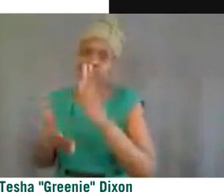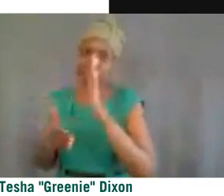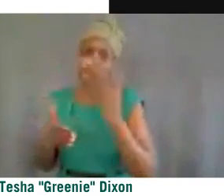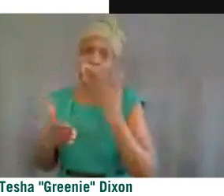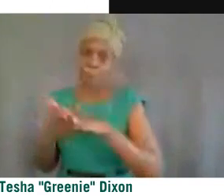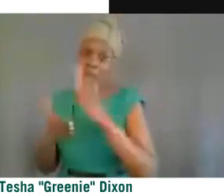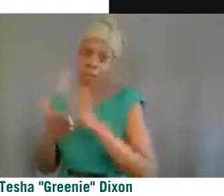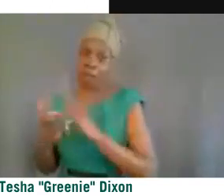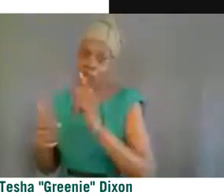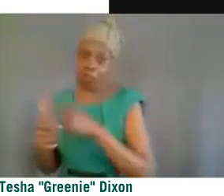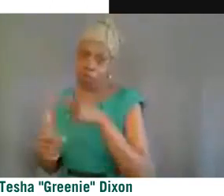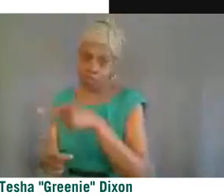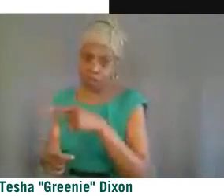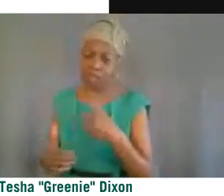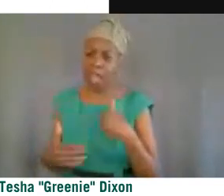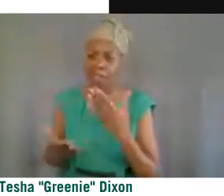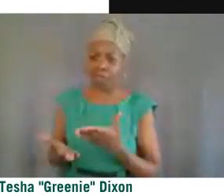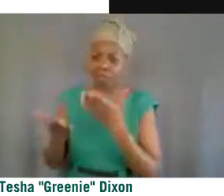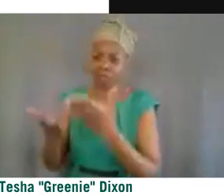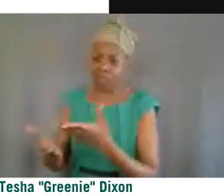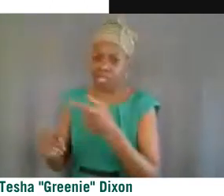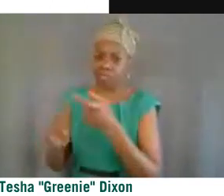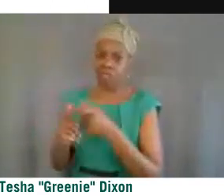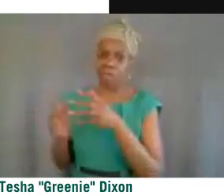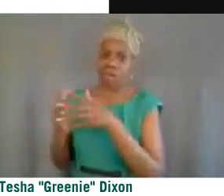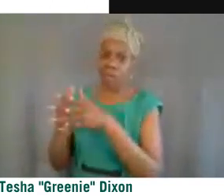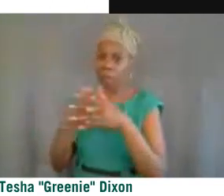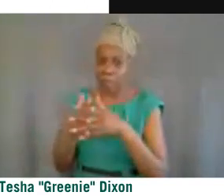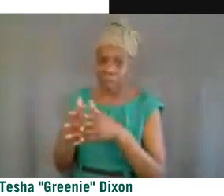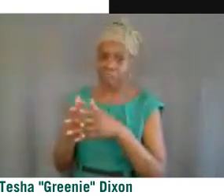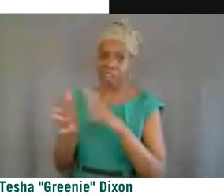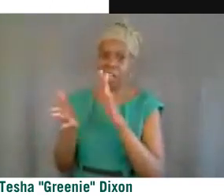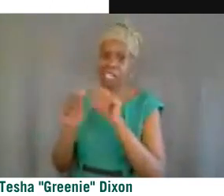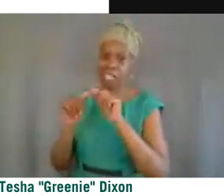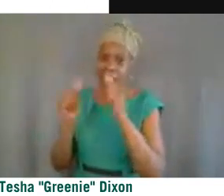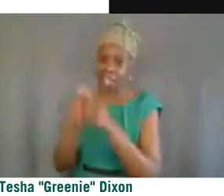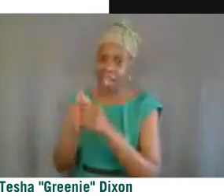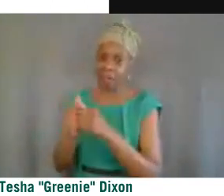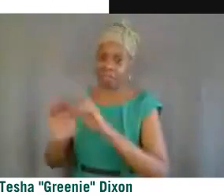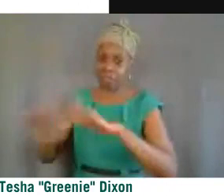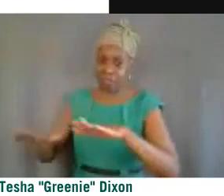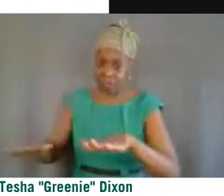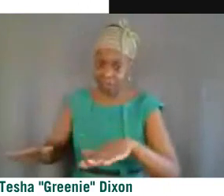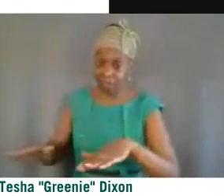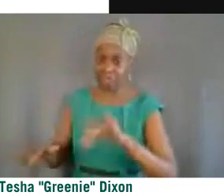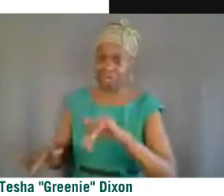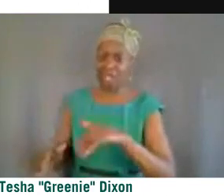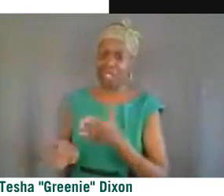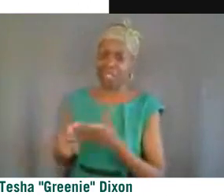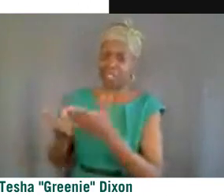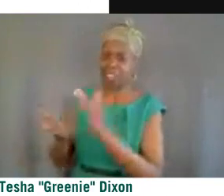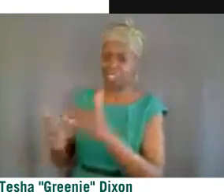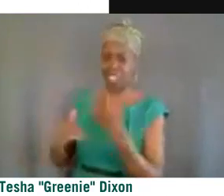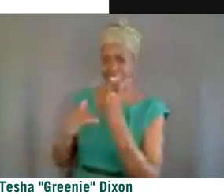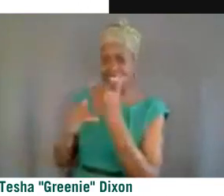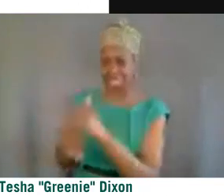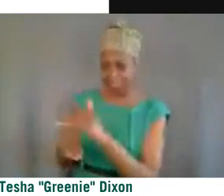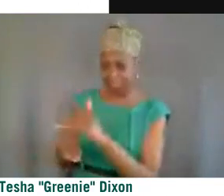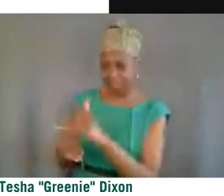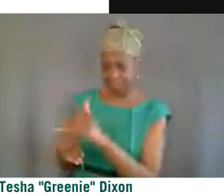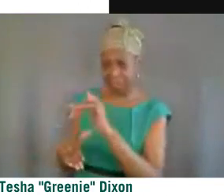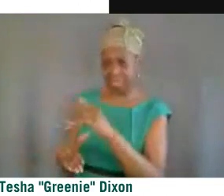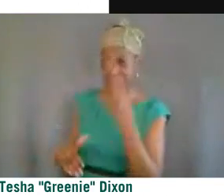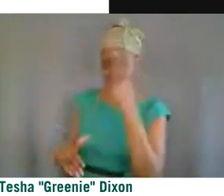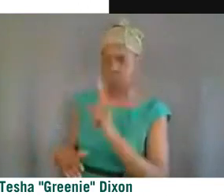there's certainly recommendations from American Academy of Pediatrics that suggest that these should be limited, and that's for sure.